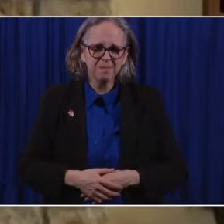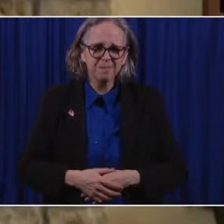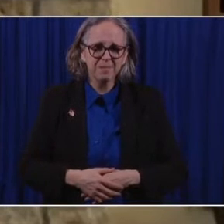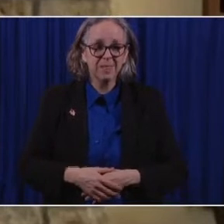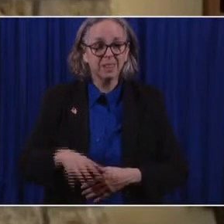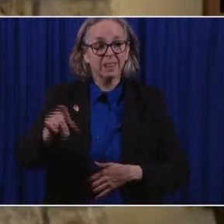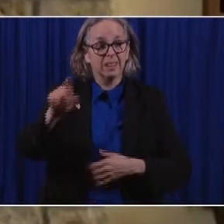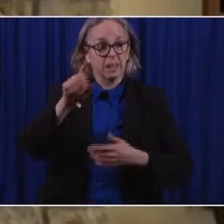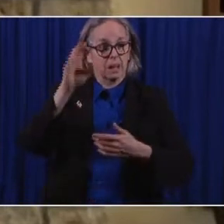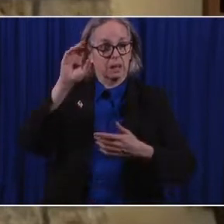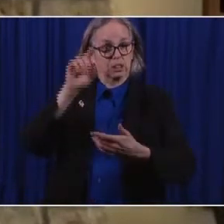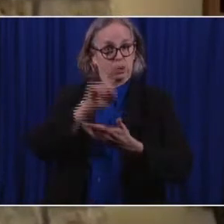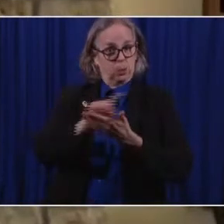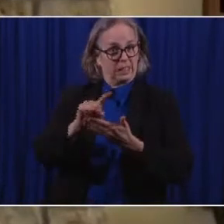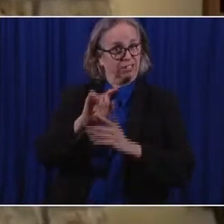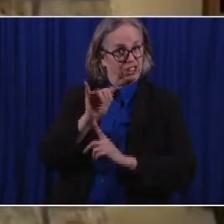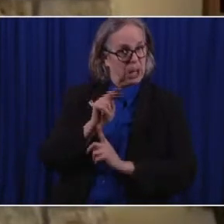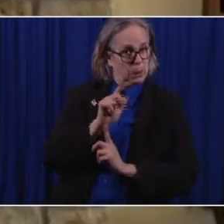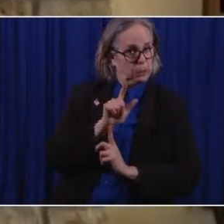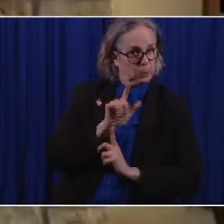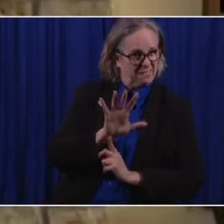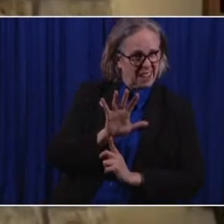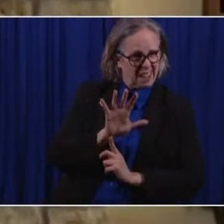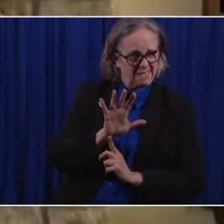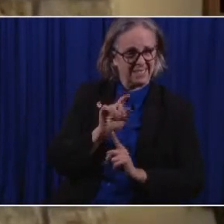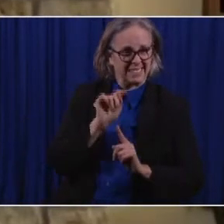vaccinations will be available to those with severe